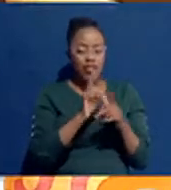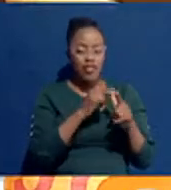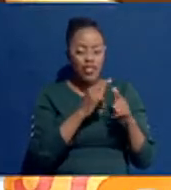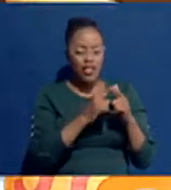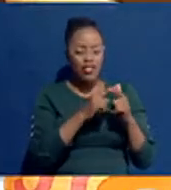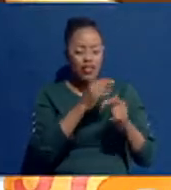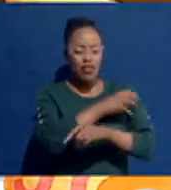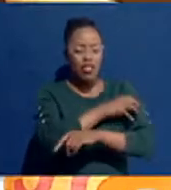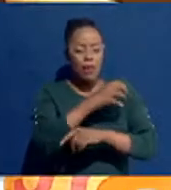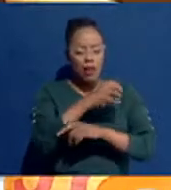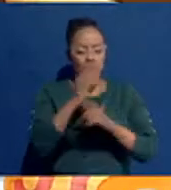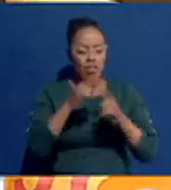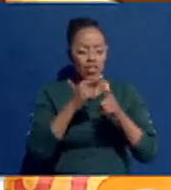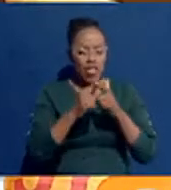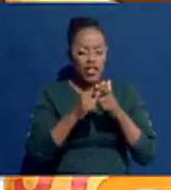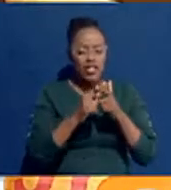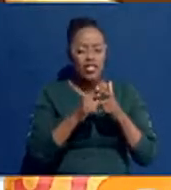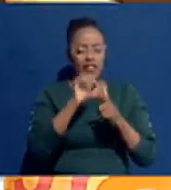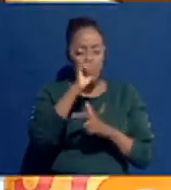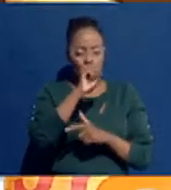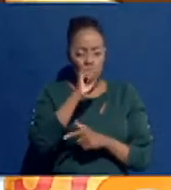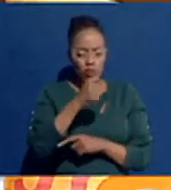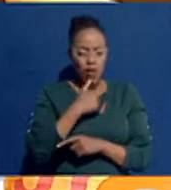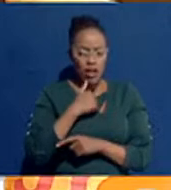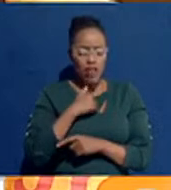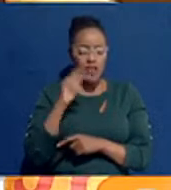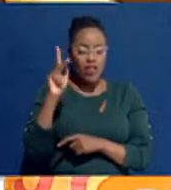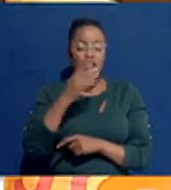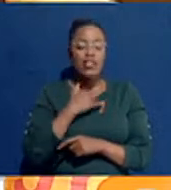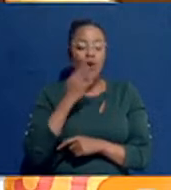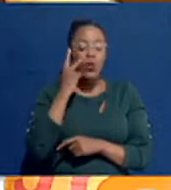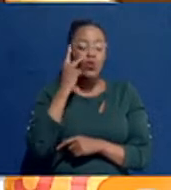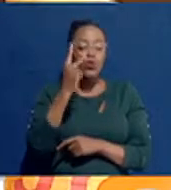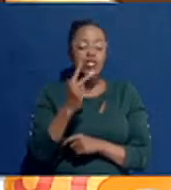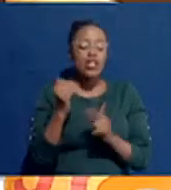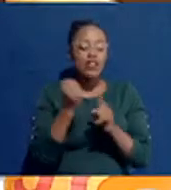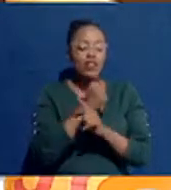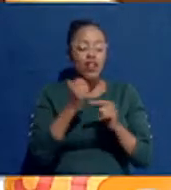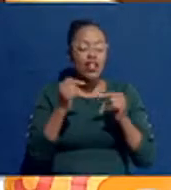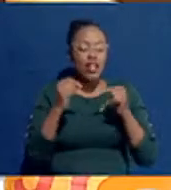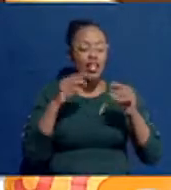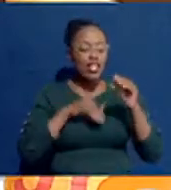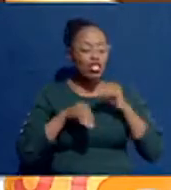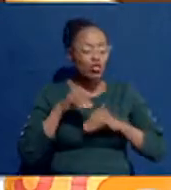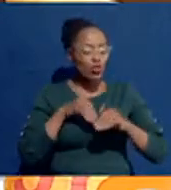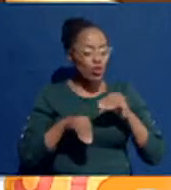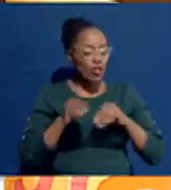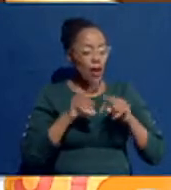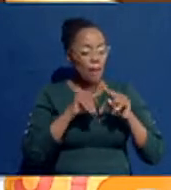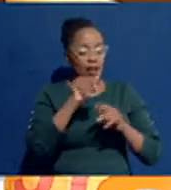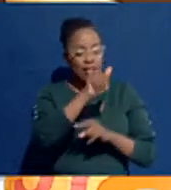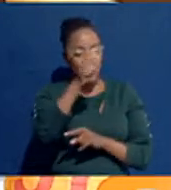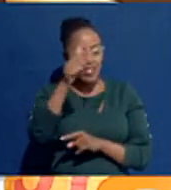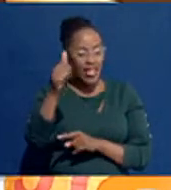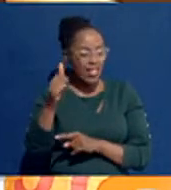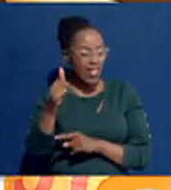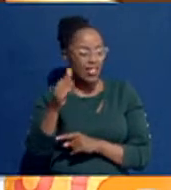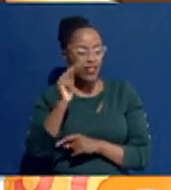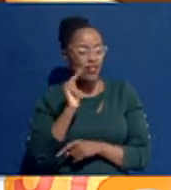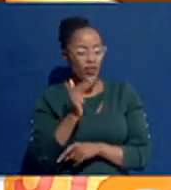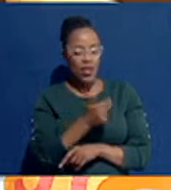hour. For the seconds, you can see it. Now, Kenya wants to see the fight against corruption like that. But this other one, for